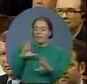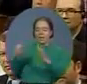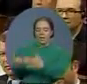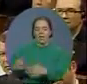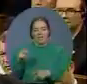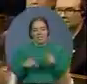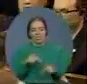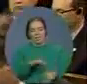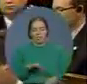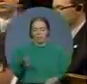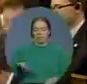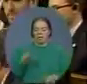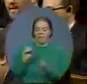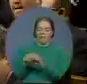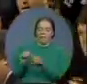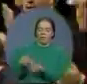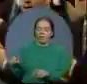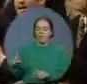that event tonight.